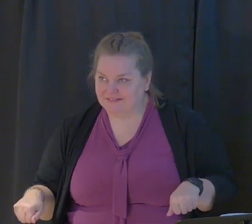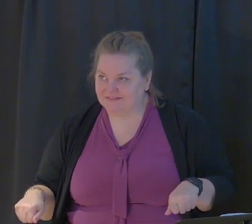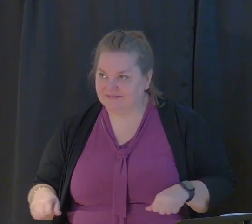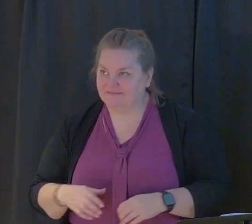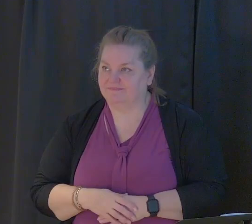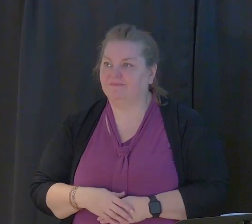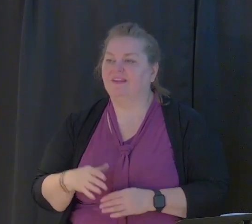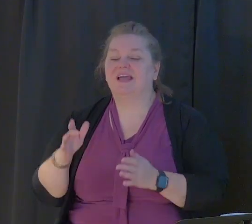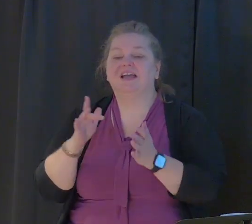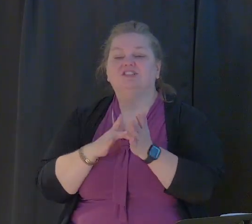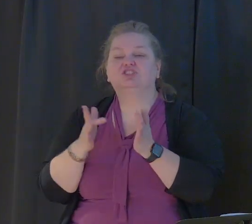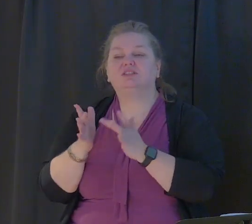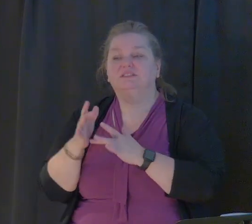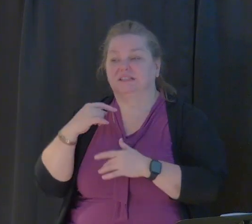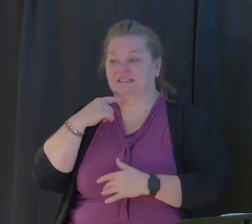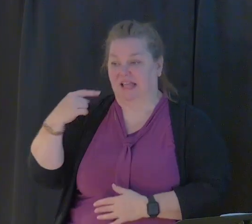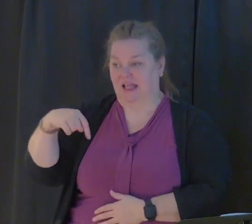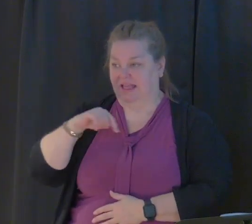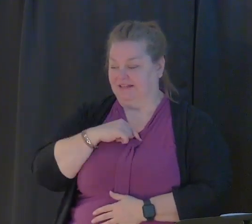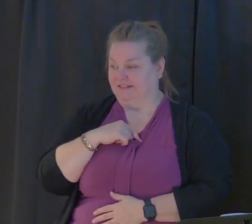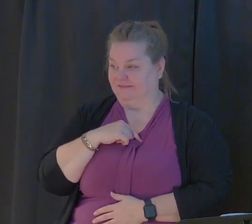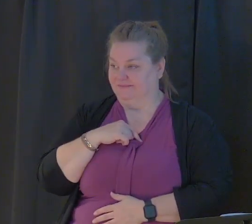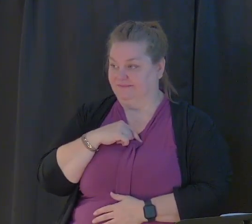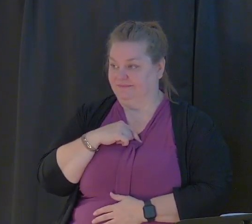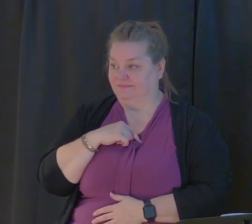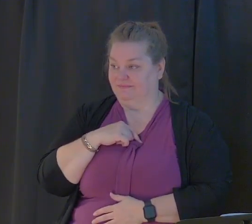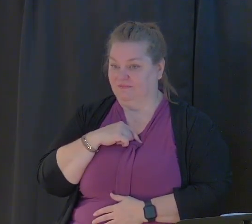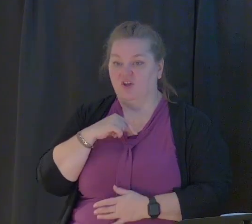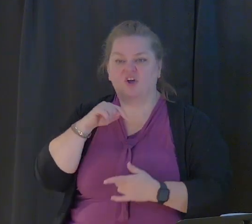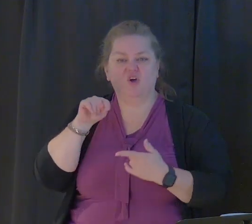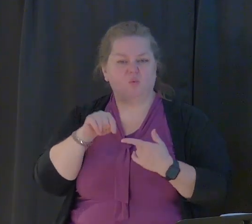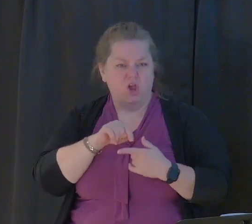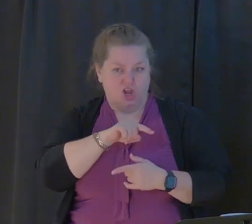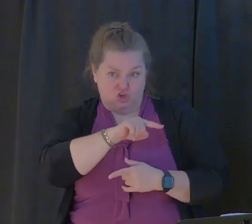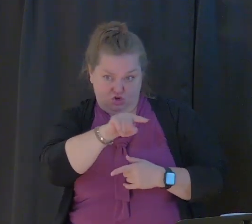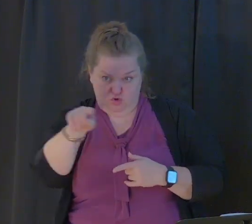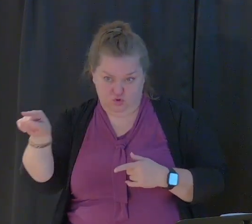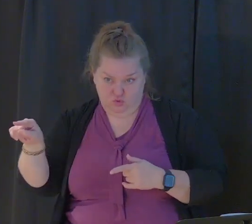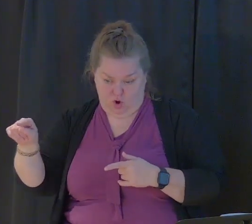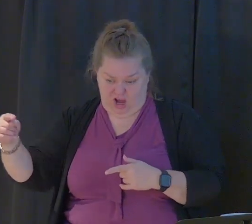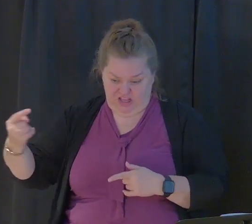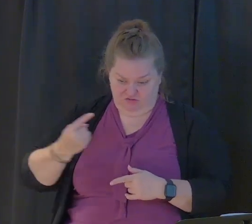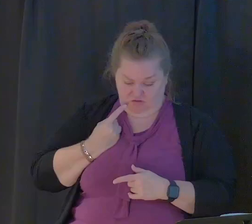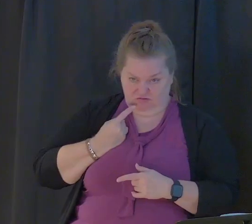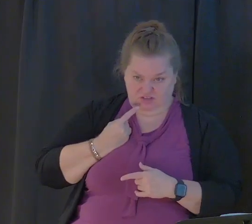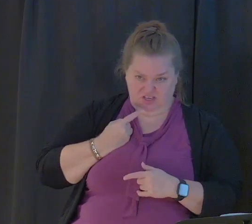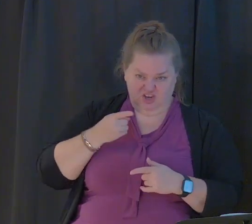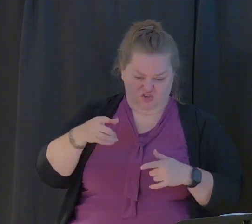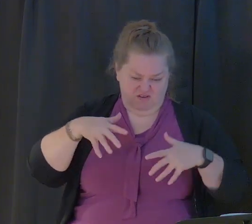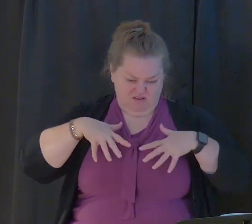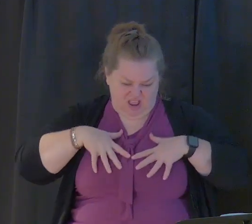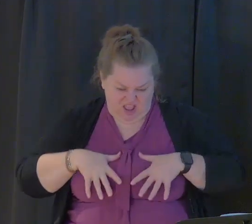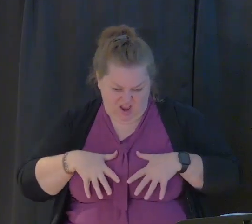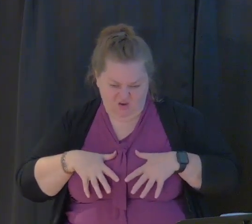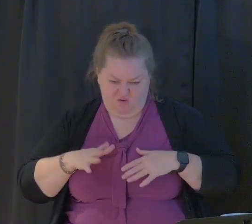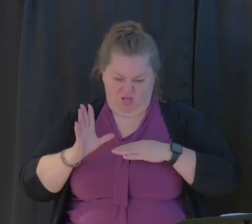Jesus tells us that when you're insulted, when you're down, when you're beaten